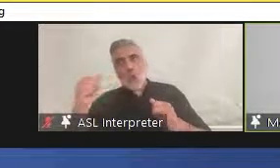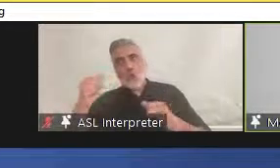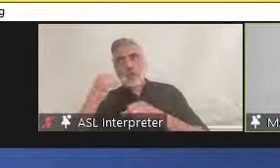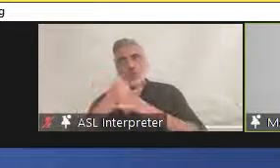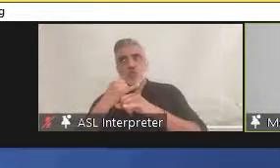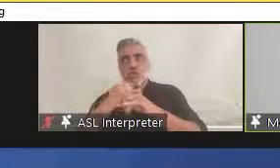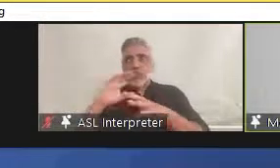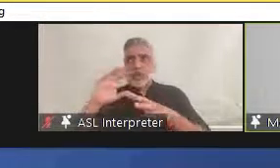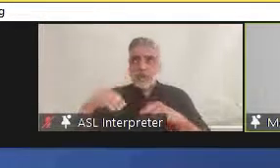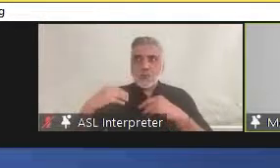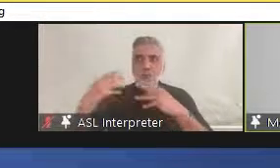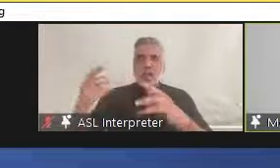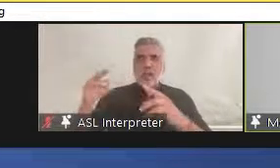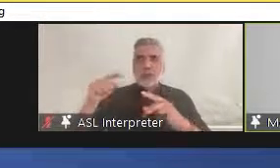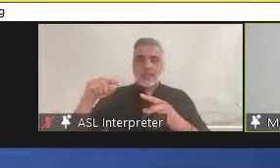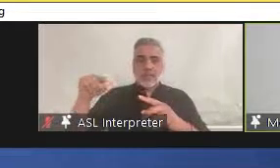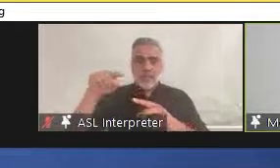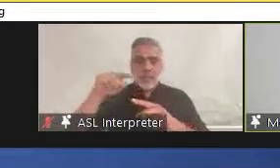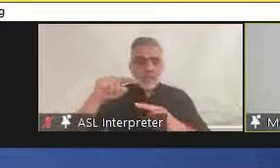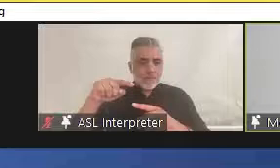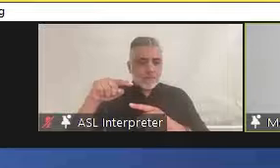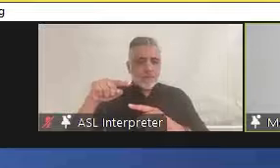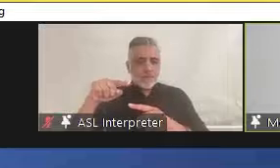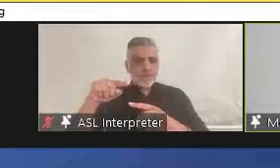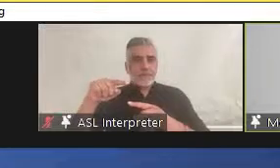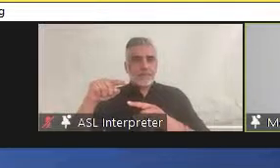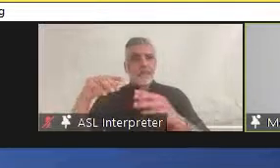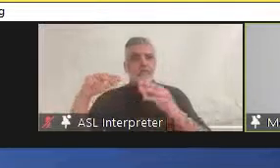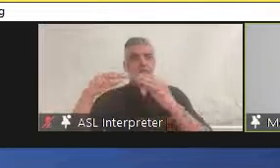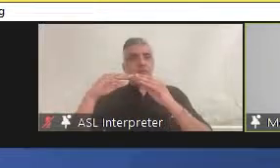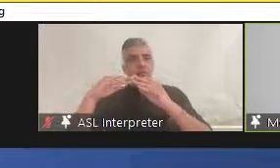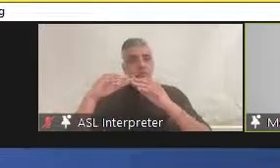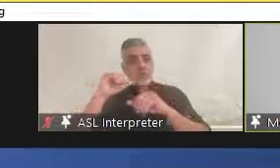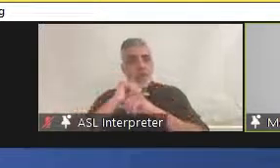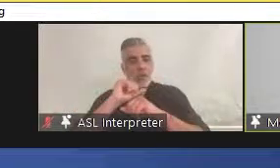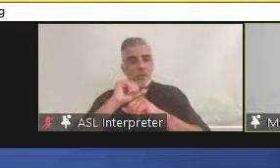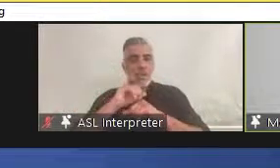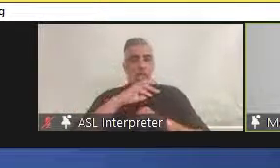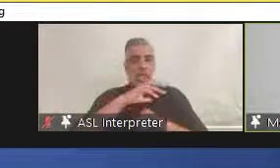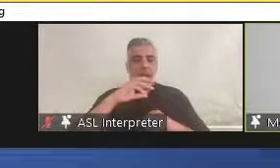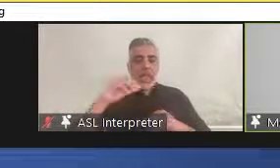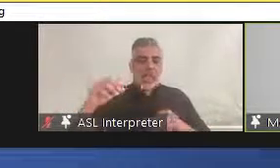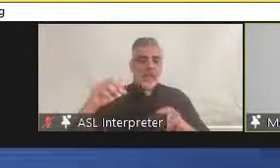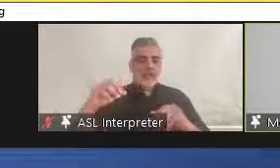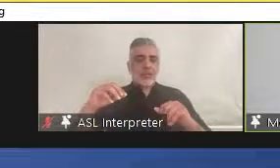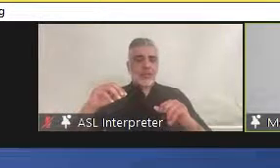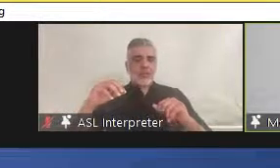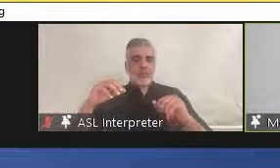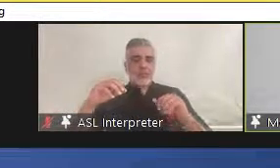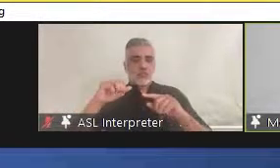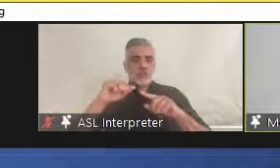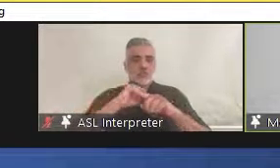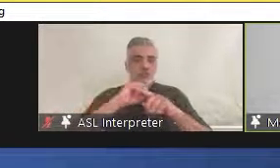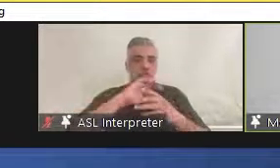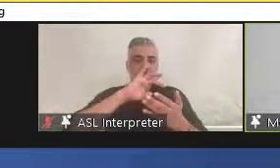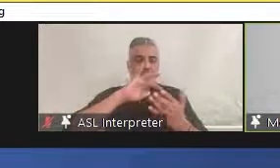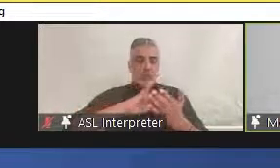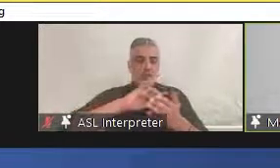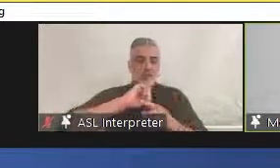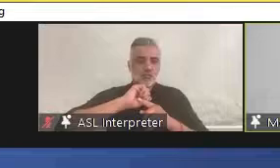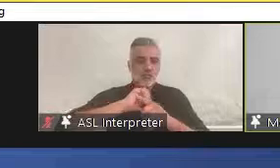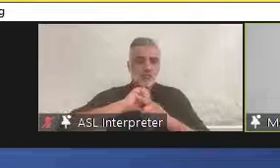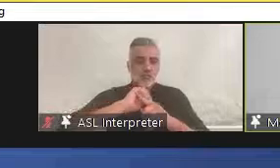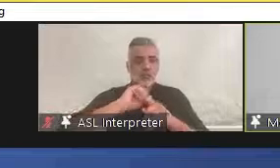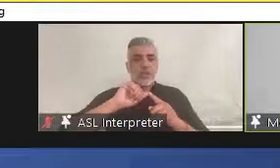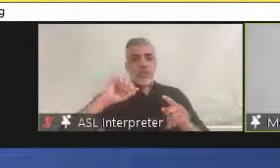them adequate jobs. And in situ training at the industry level also going on.